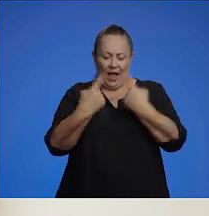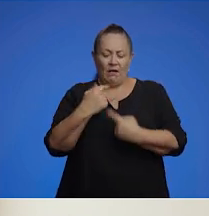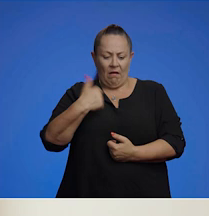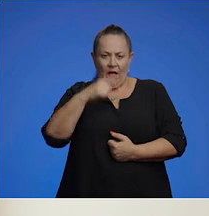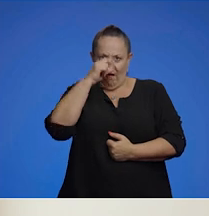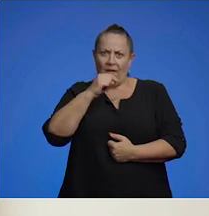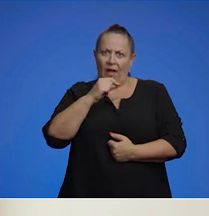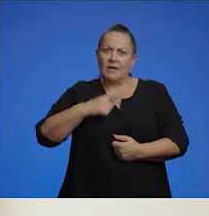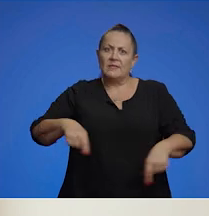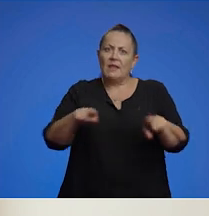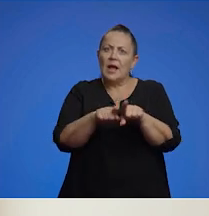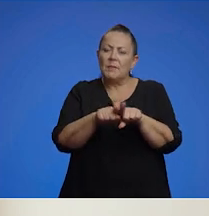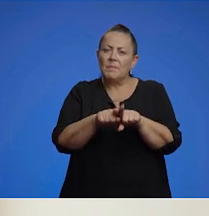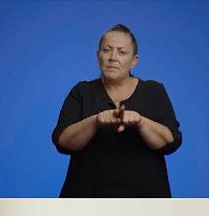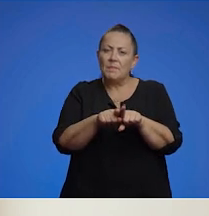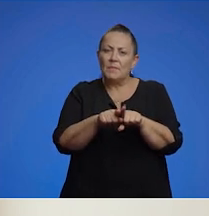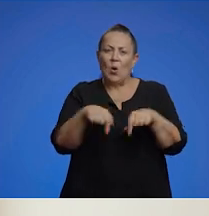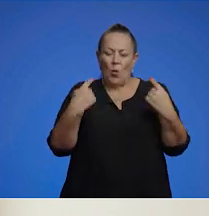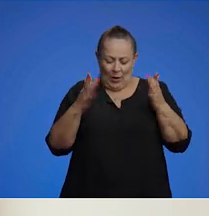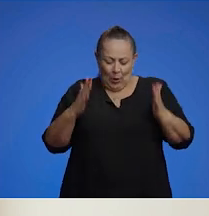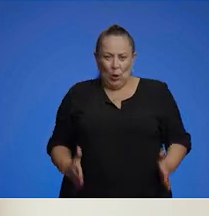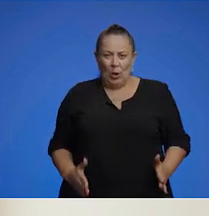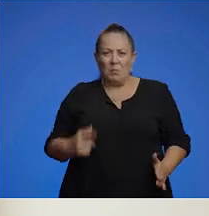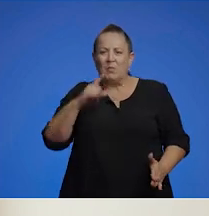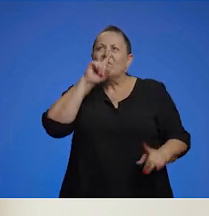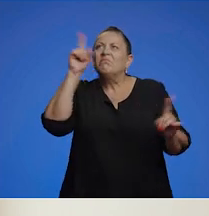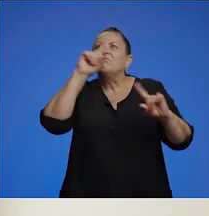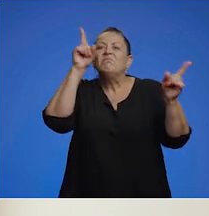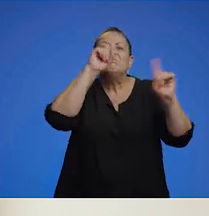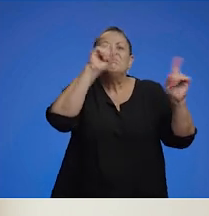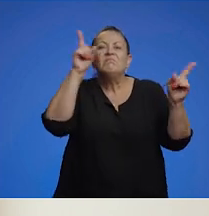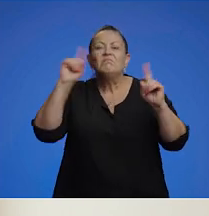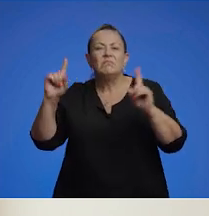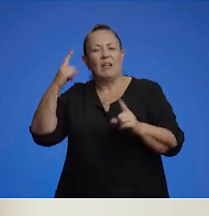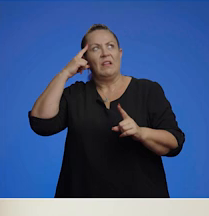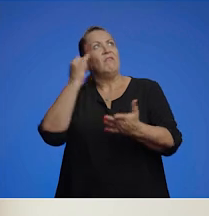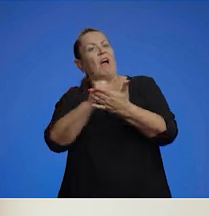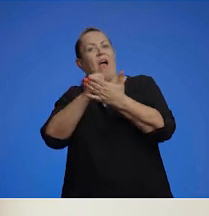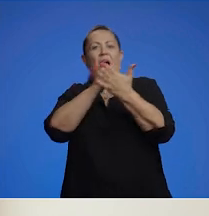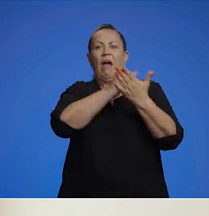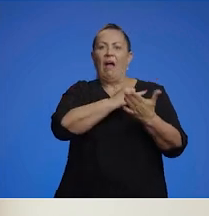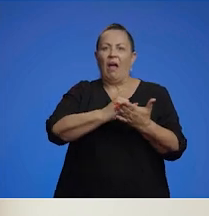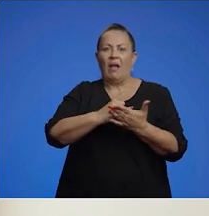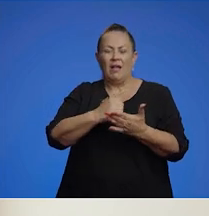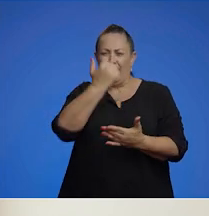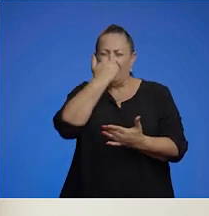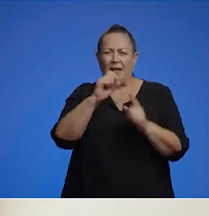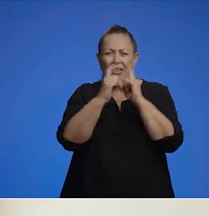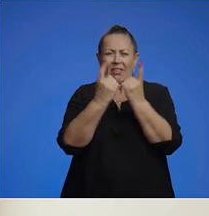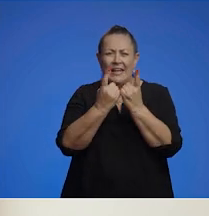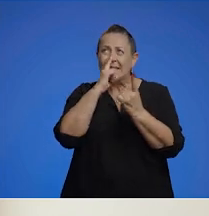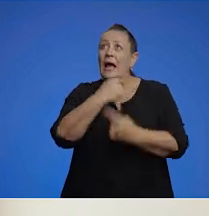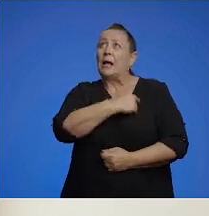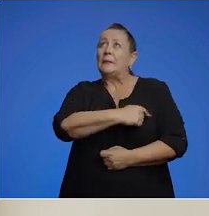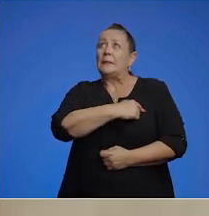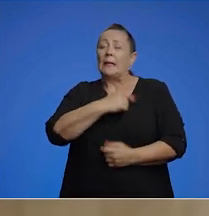great inspiration for us, because we, weak and fickle humans, know how inconstant we are and how often we fail at even keeping the simplest